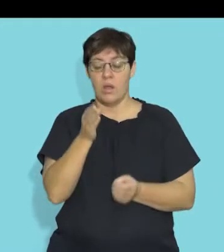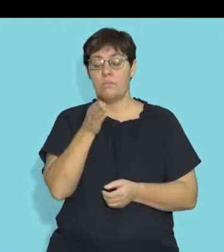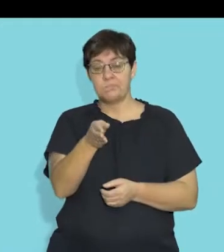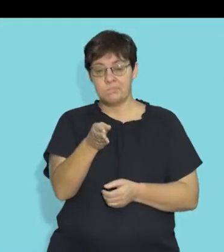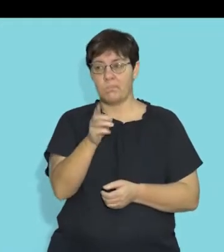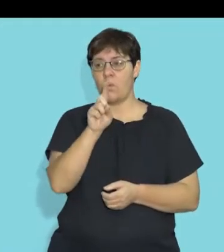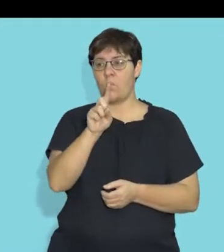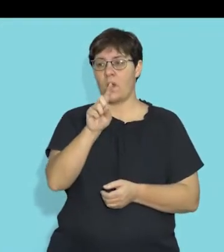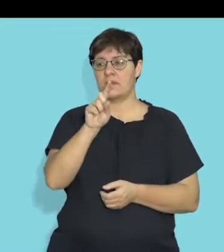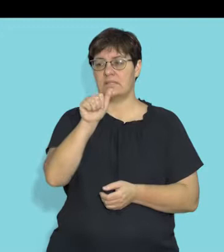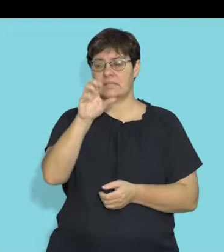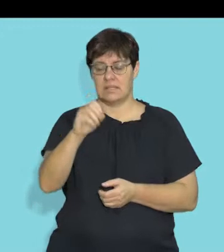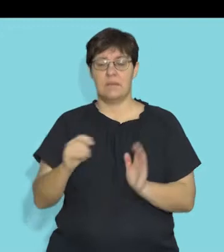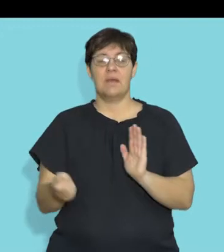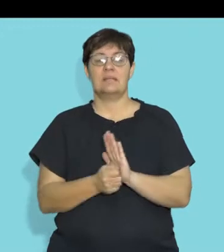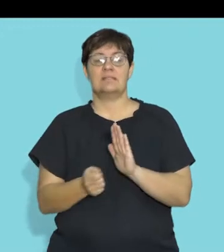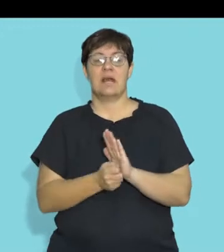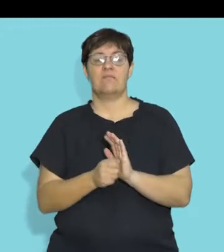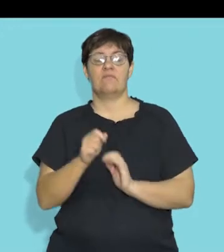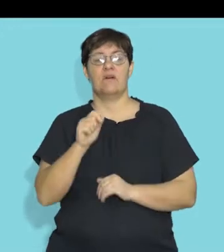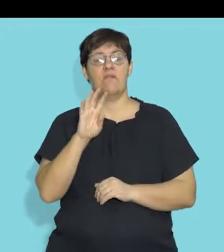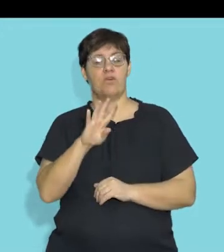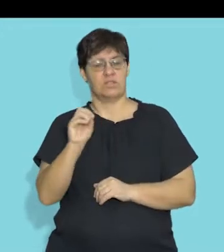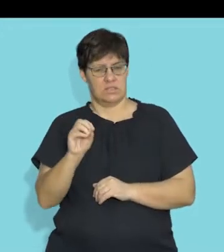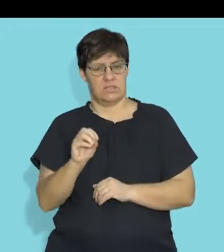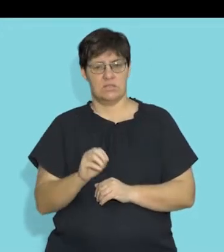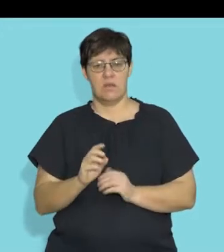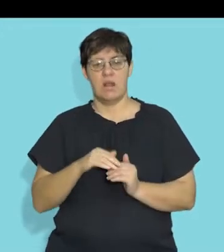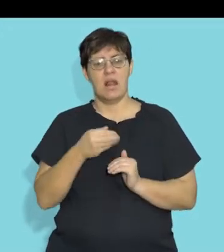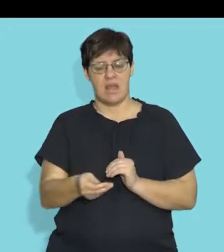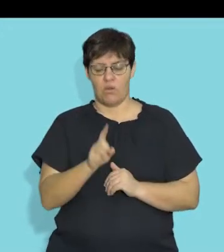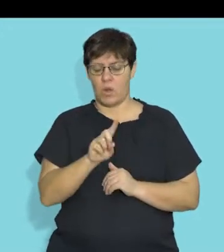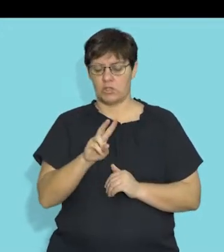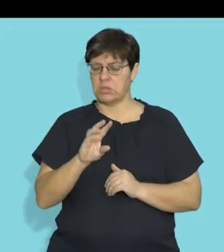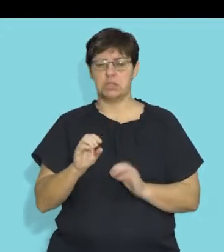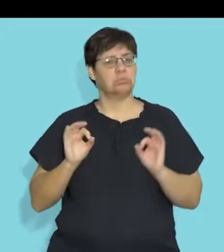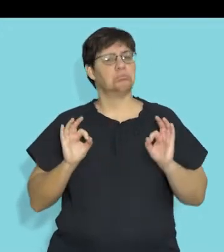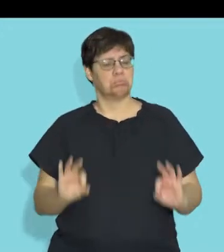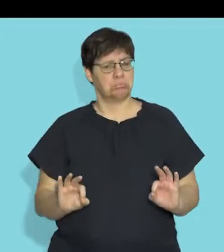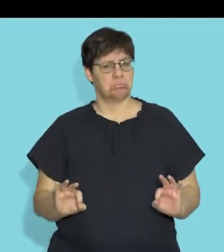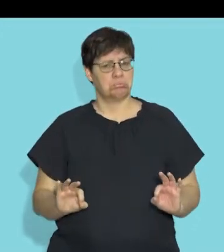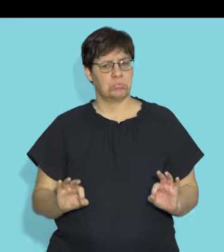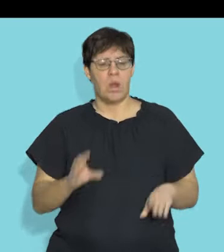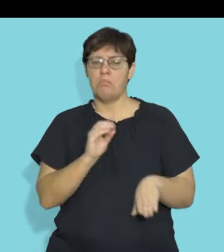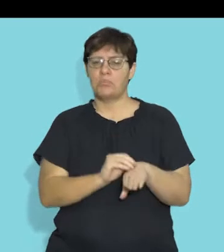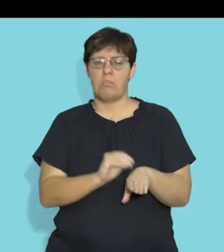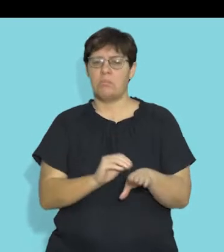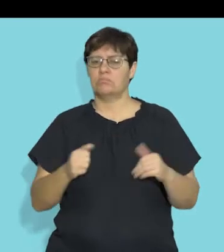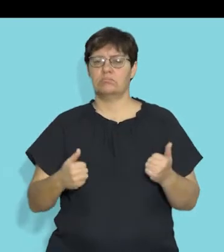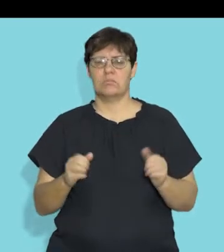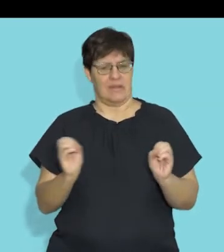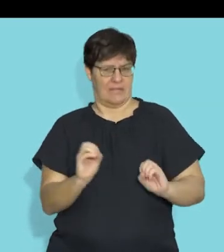you sold 40, you got 120. Clearly you can see that is not a challenge in that store. So where is my